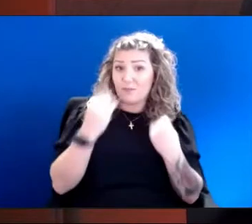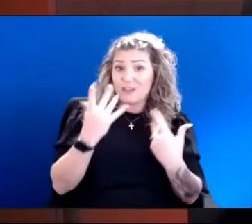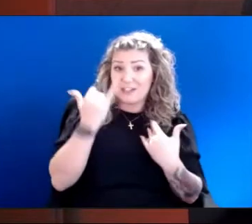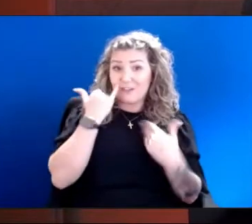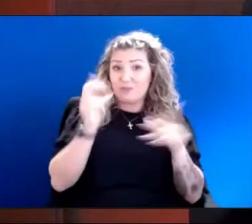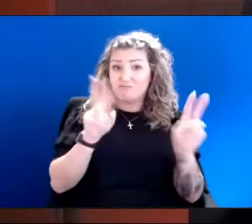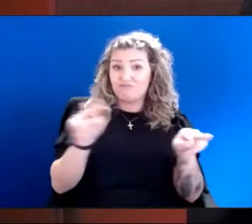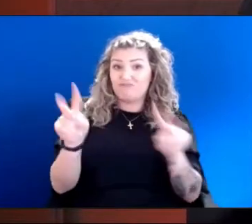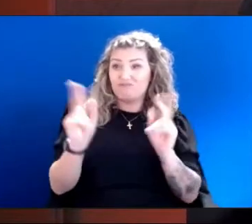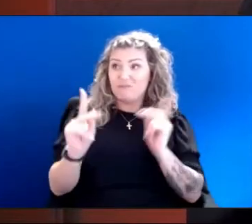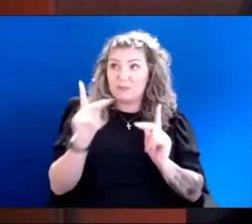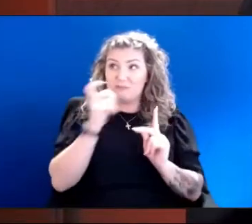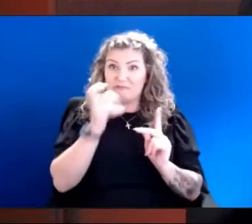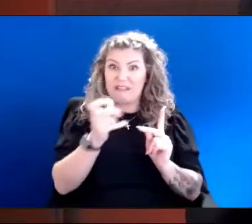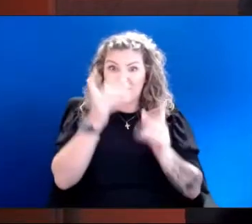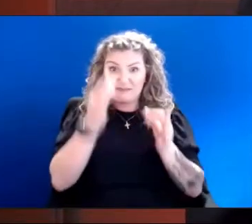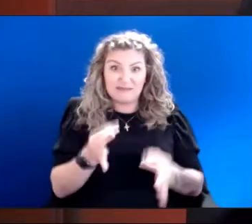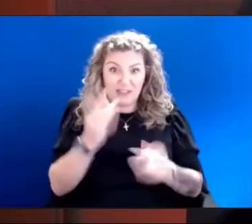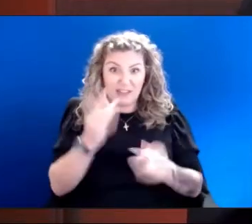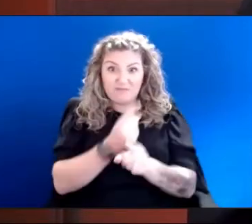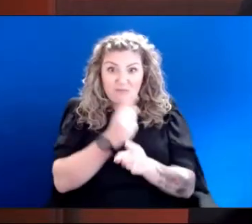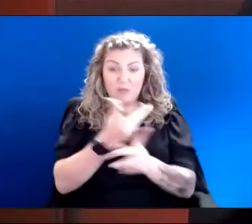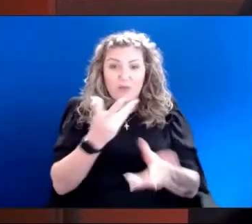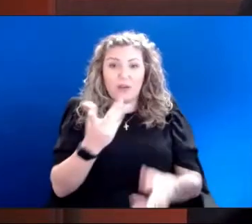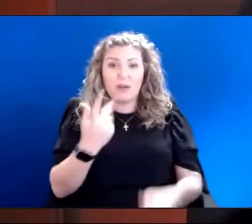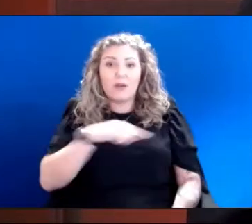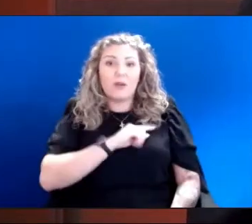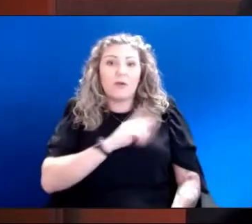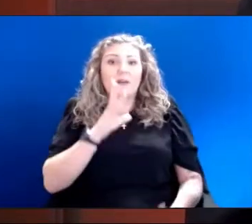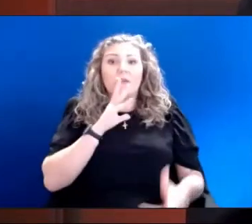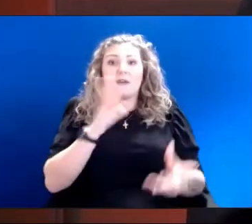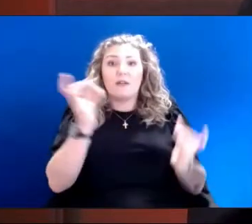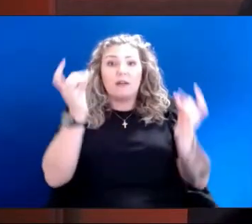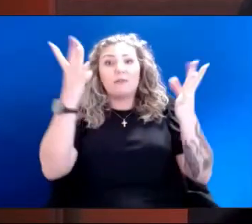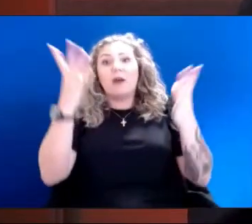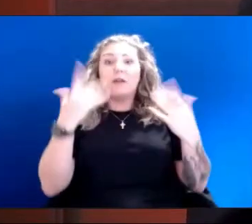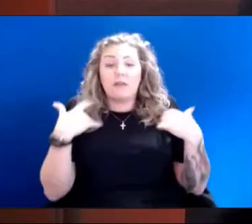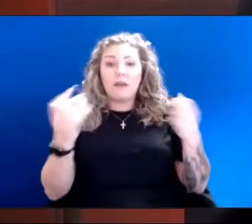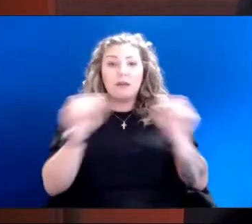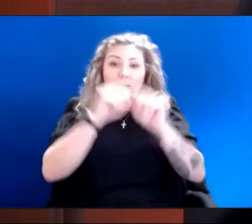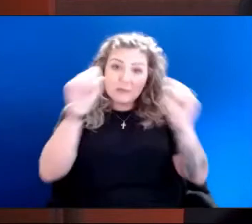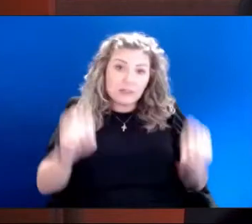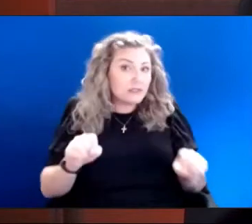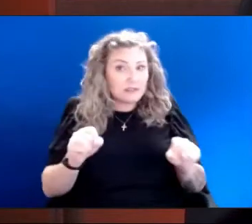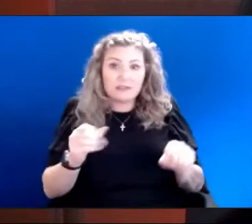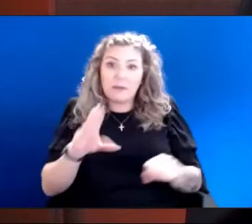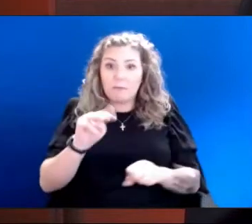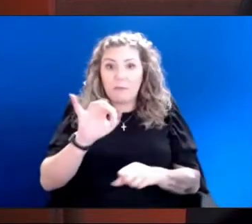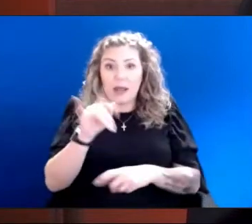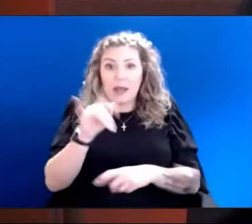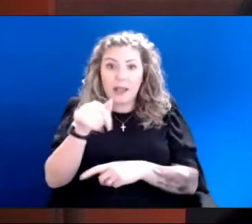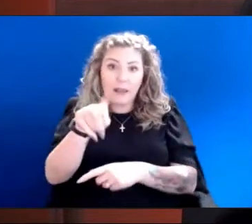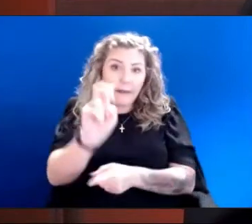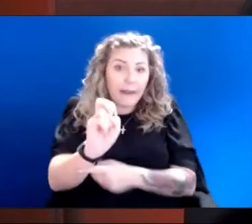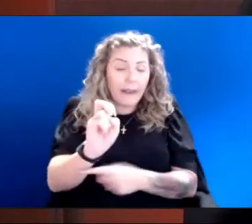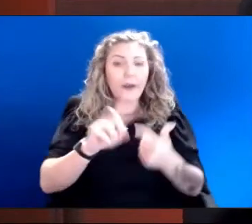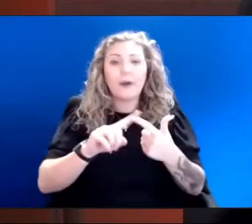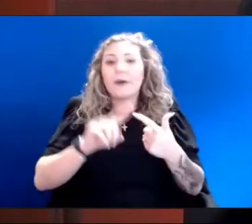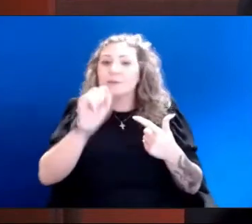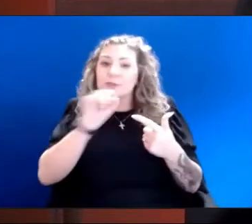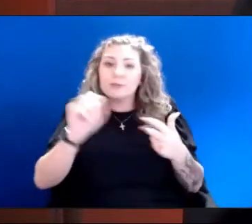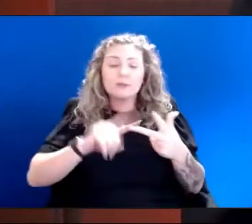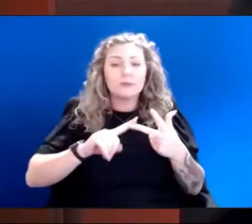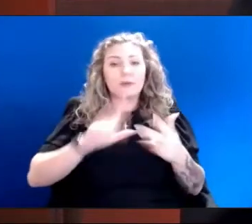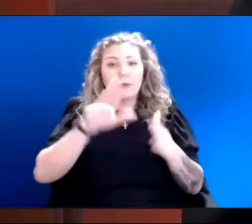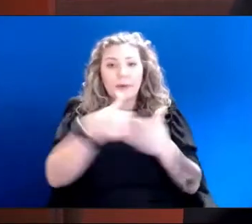really making the right decisions. We're going to bankrupt the healthcare system. We're going to bankrupt Medicare, Social Security, all these things as people